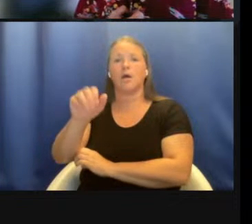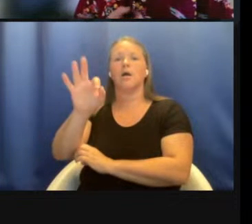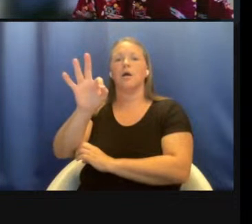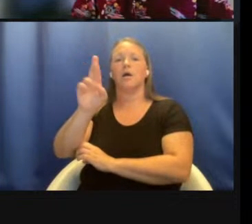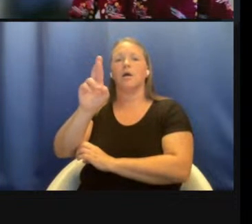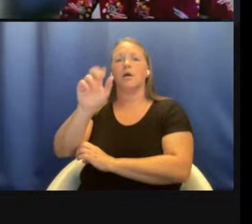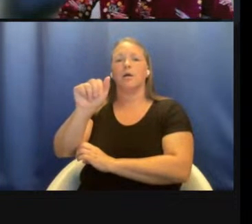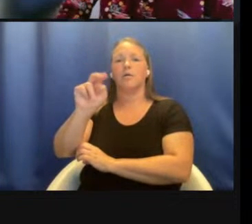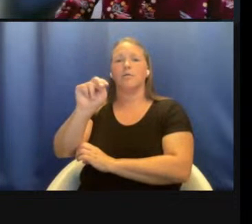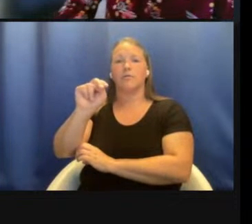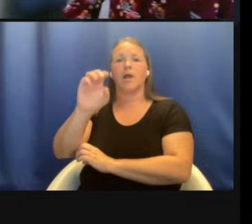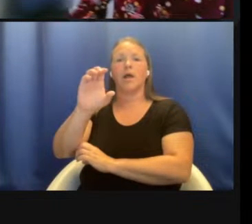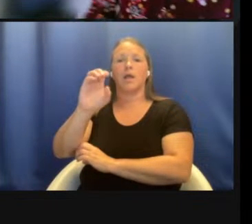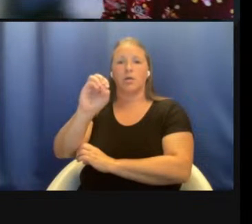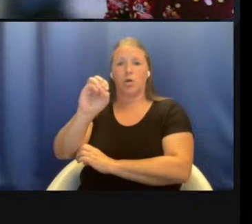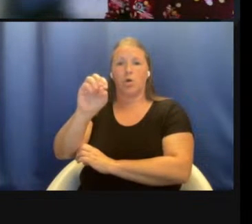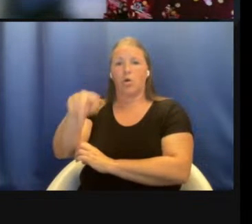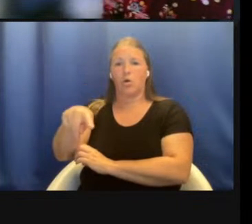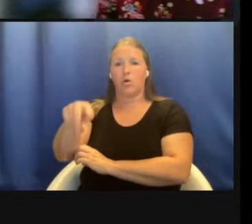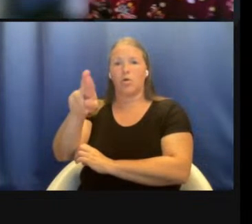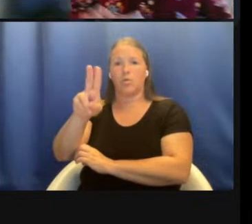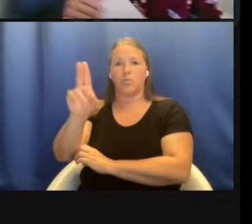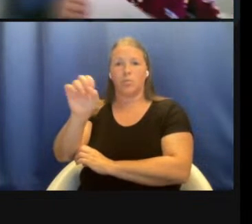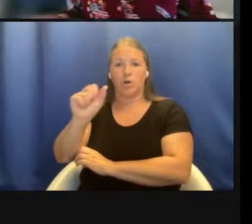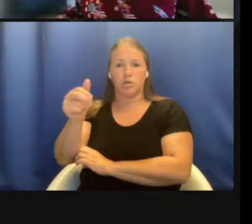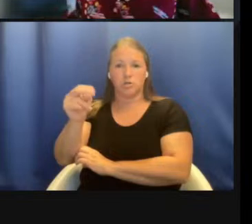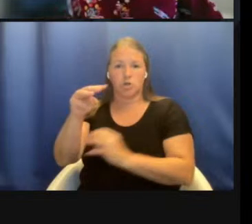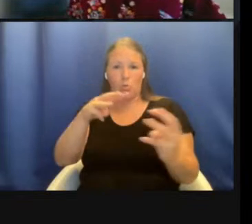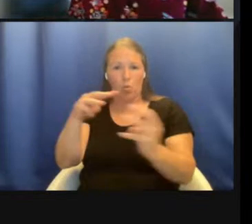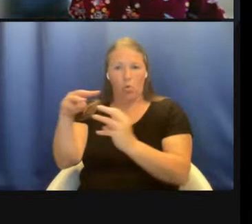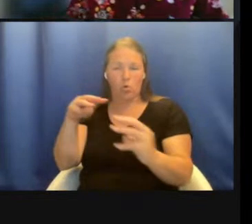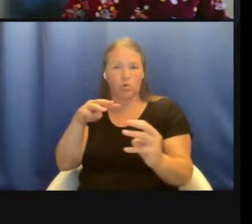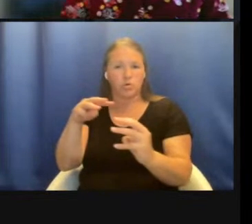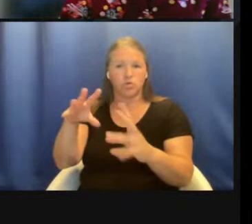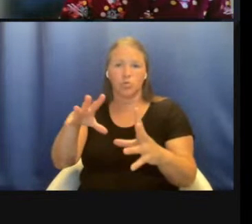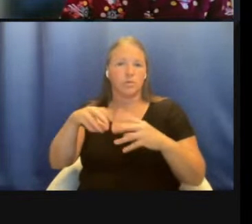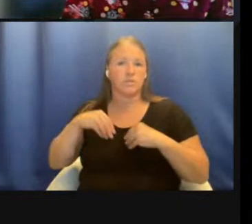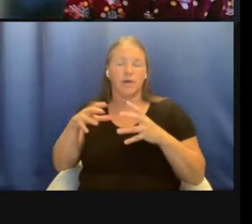his grandmother's dismay, he too forms a mésalliance.